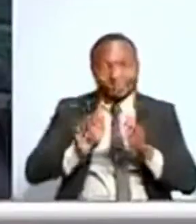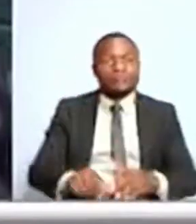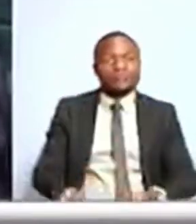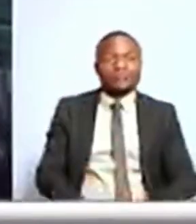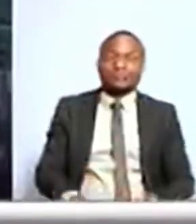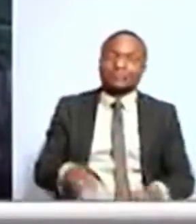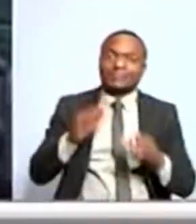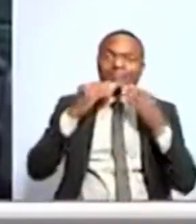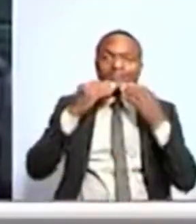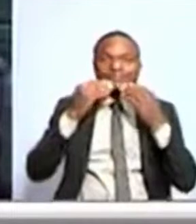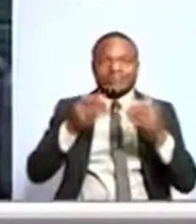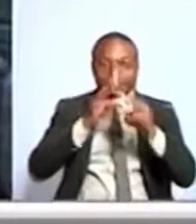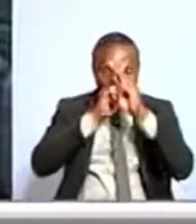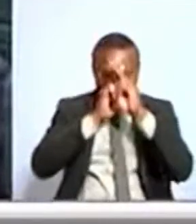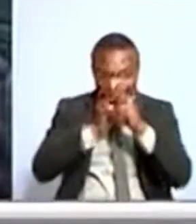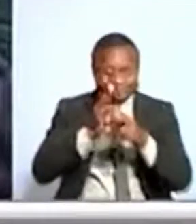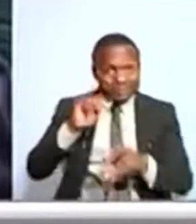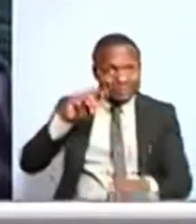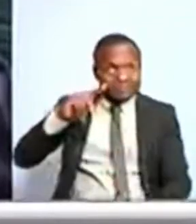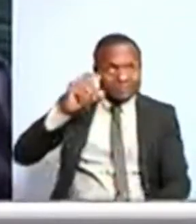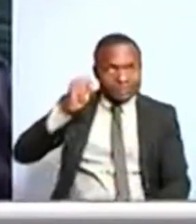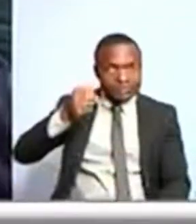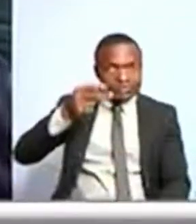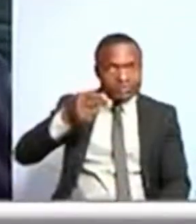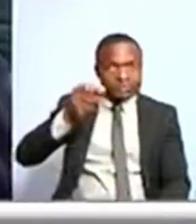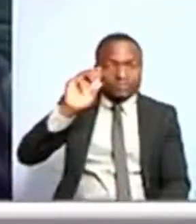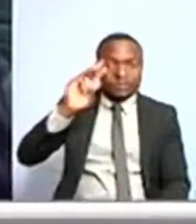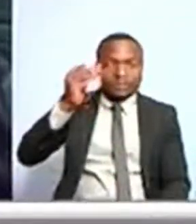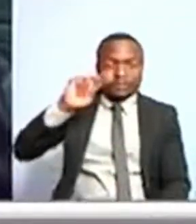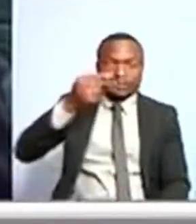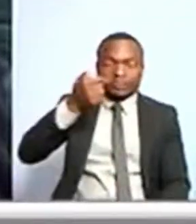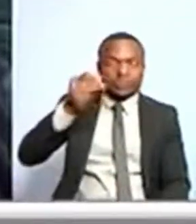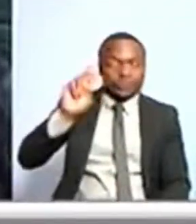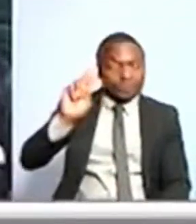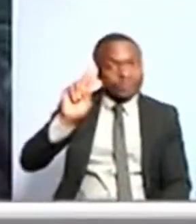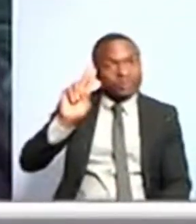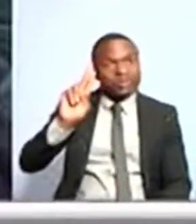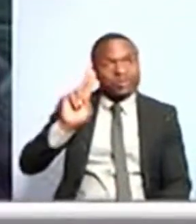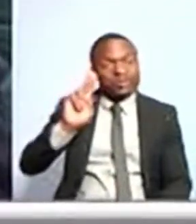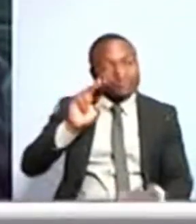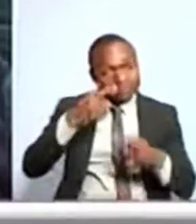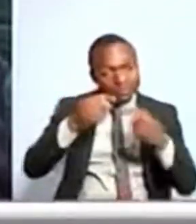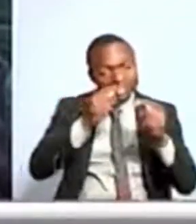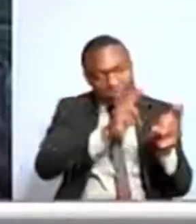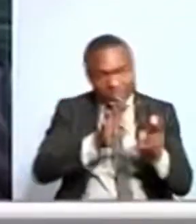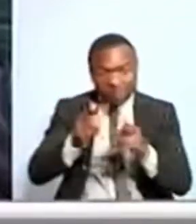Thank you very much. Honorable Member for Shiwangandu, the Minister was just trying to respond.